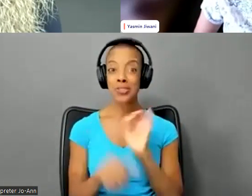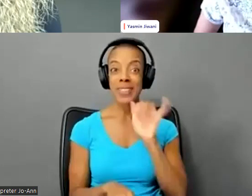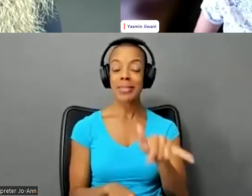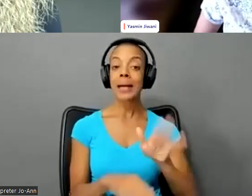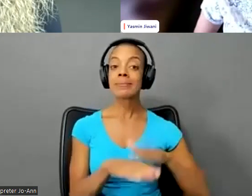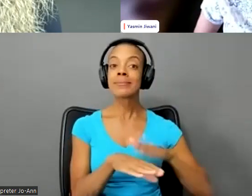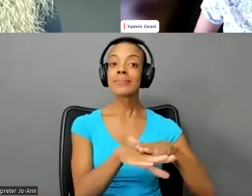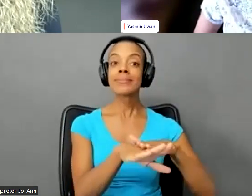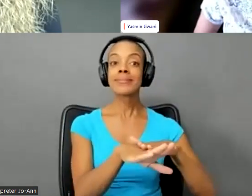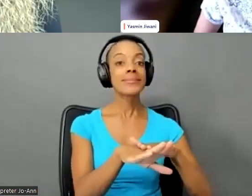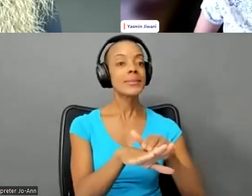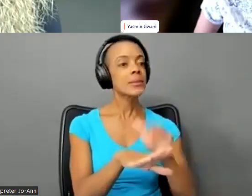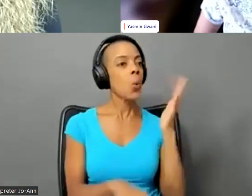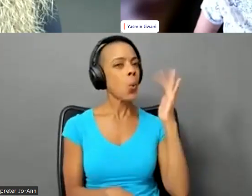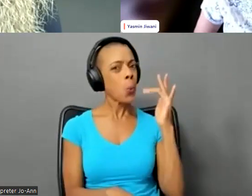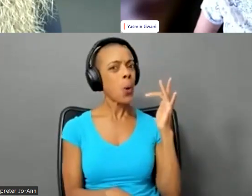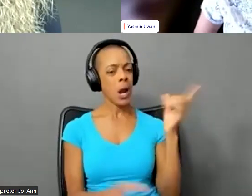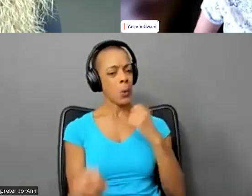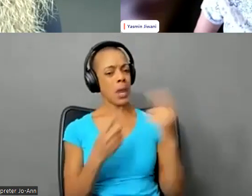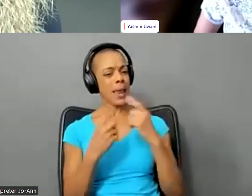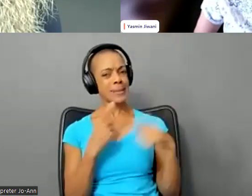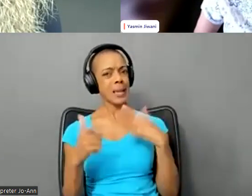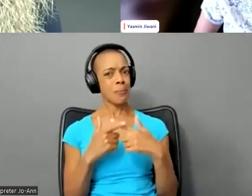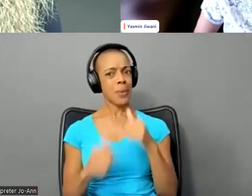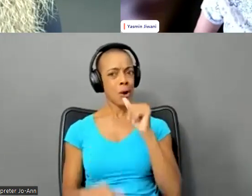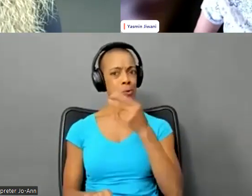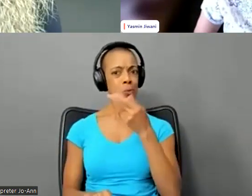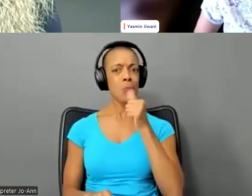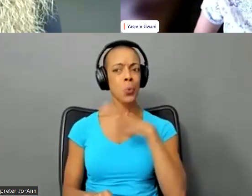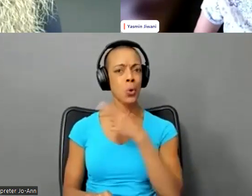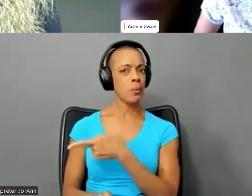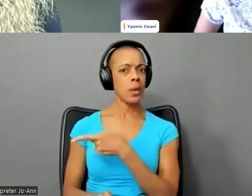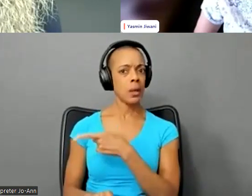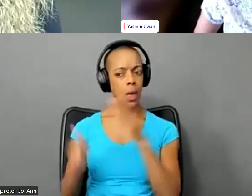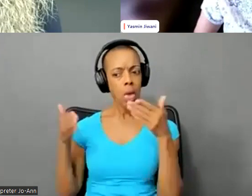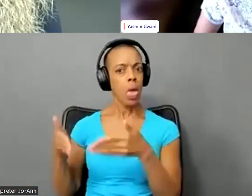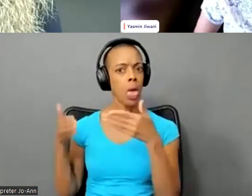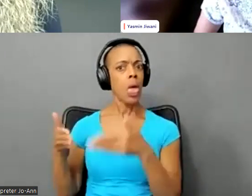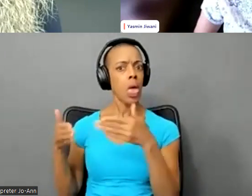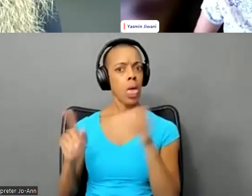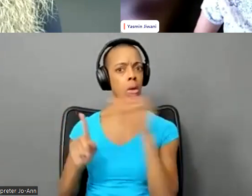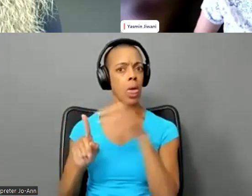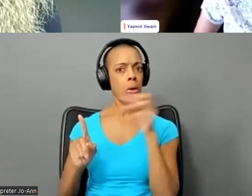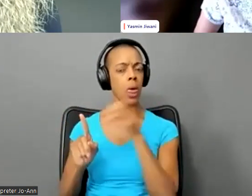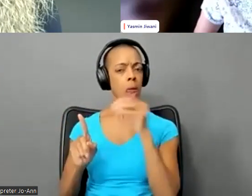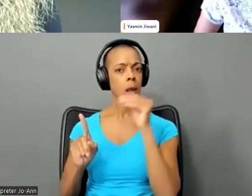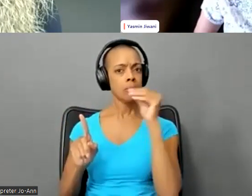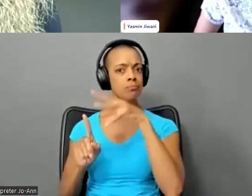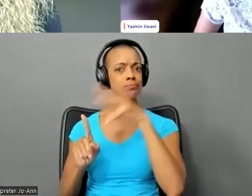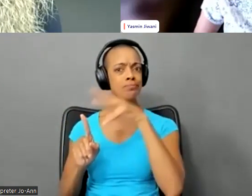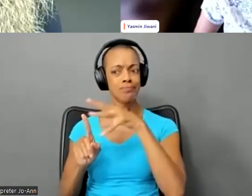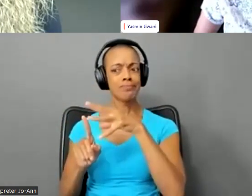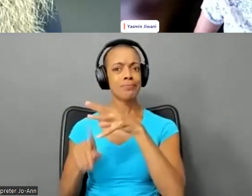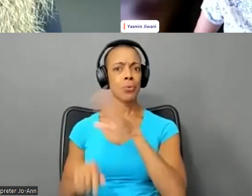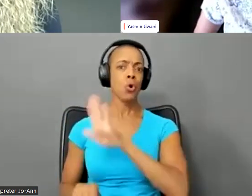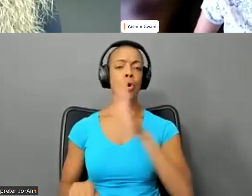just asking, why are we asking questions about, focusing attention on, sharing the details of the woman's behavior, her clothing,